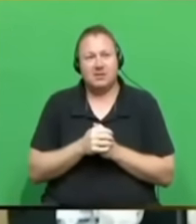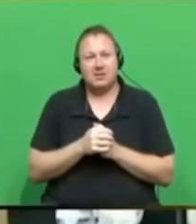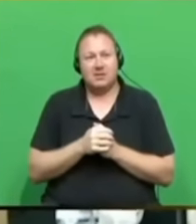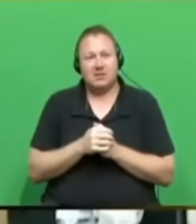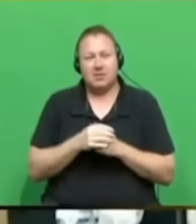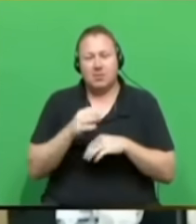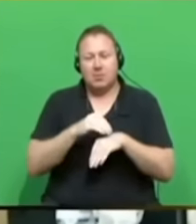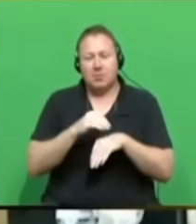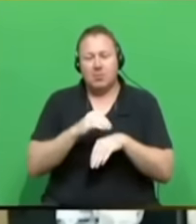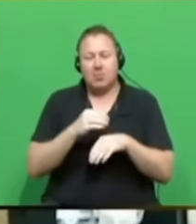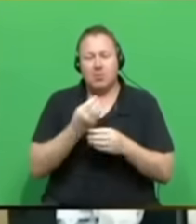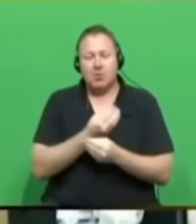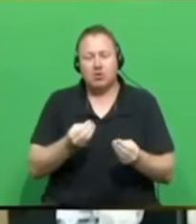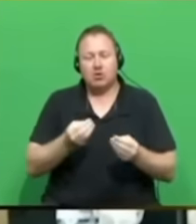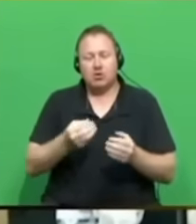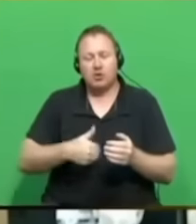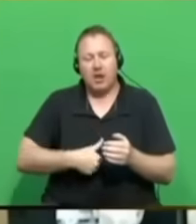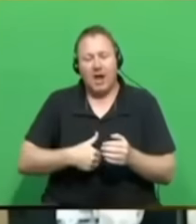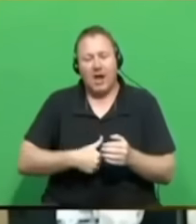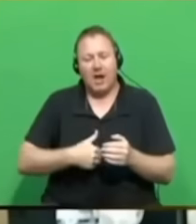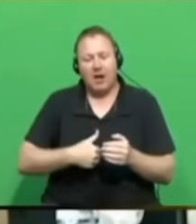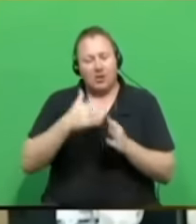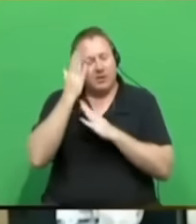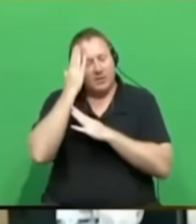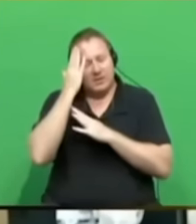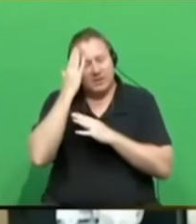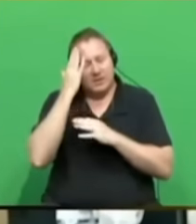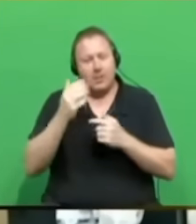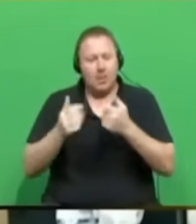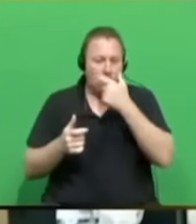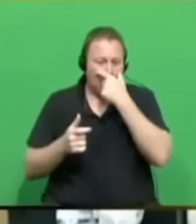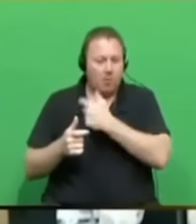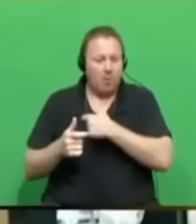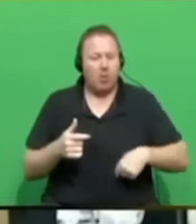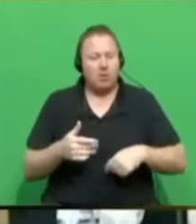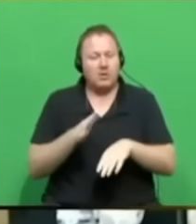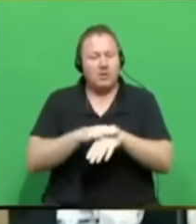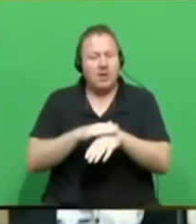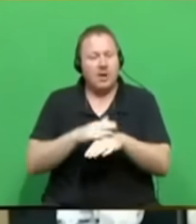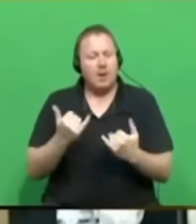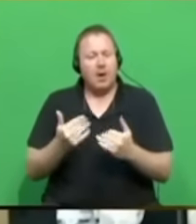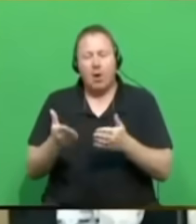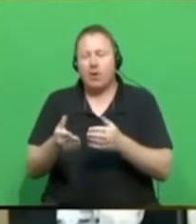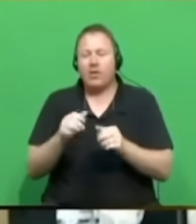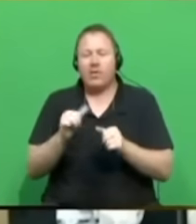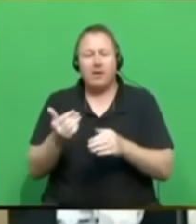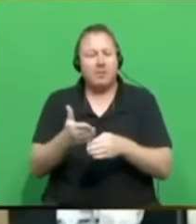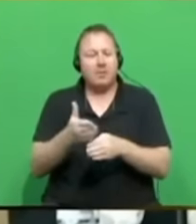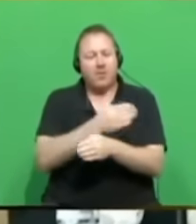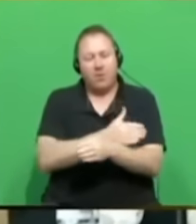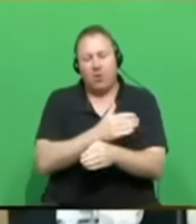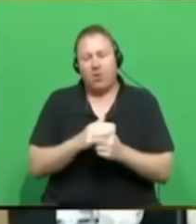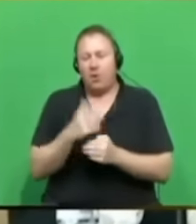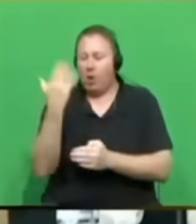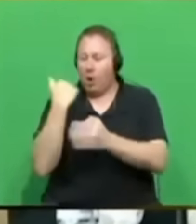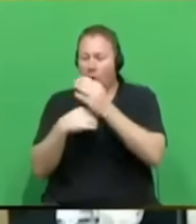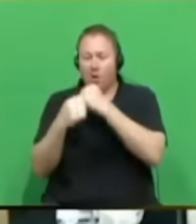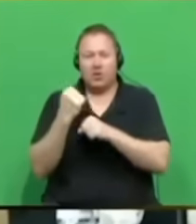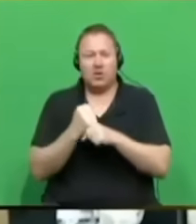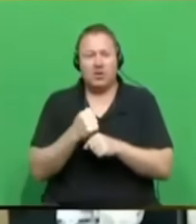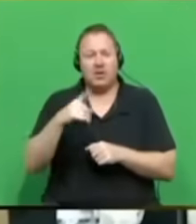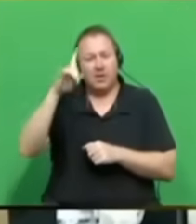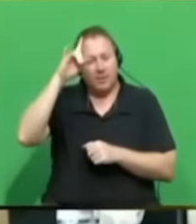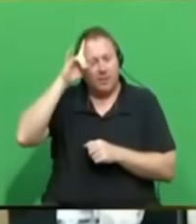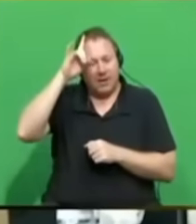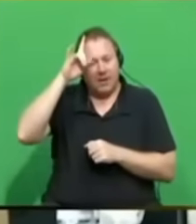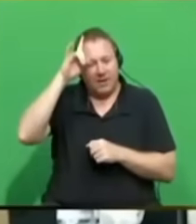more children go to bed hungry under President Ramaphosa than they did before. Just last year, the Nelson